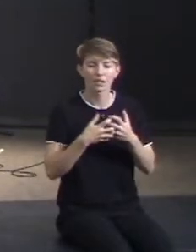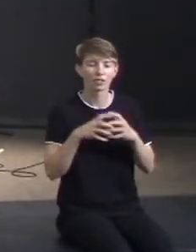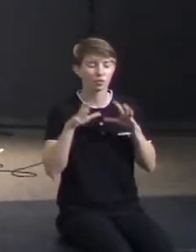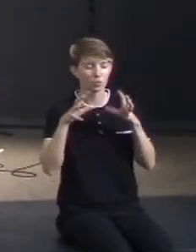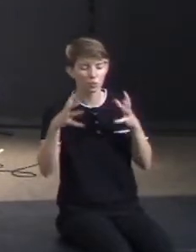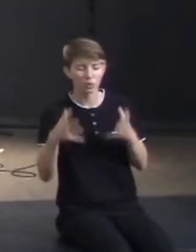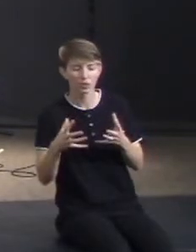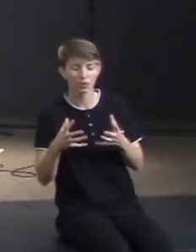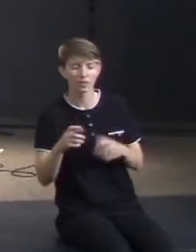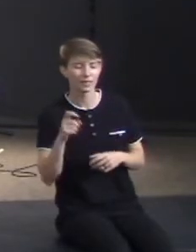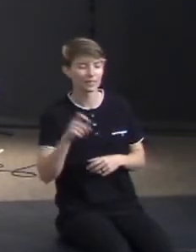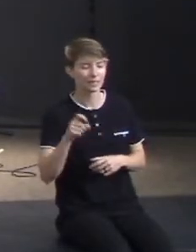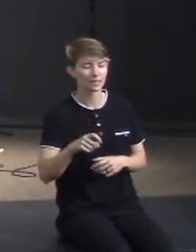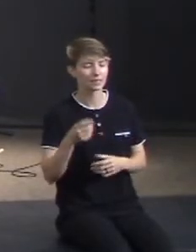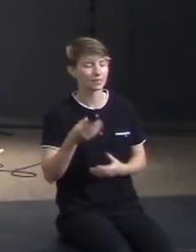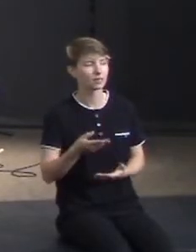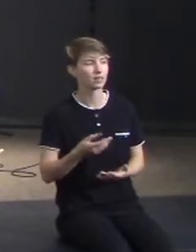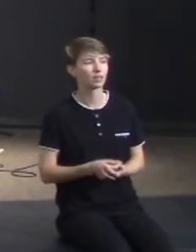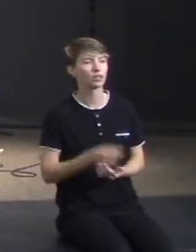And you forget we're all in the line.